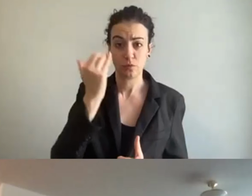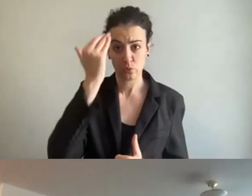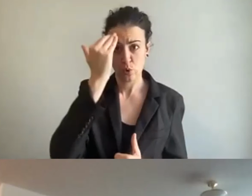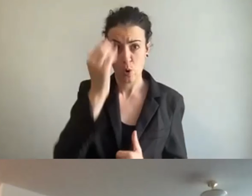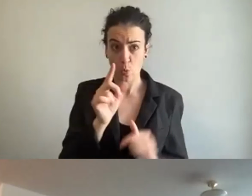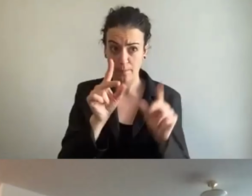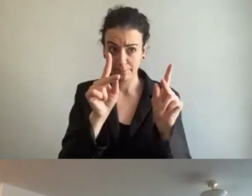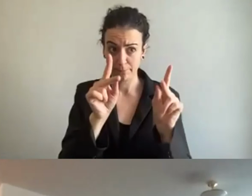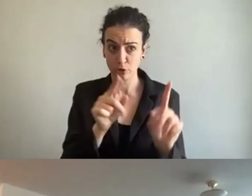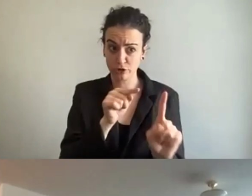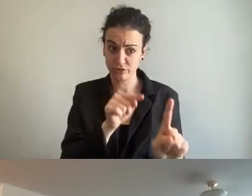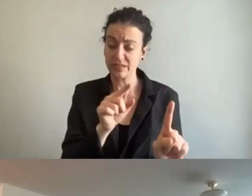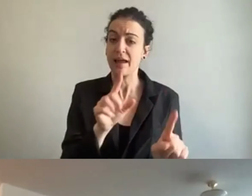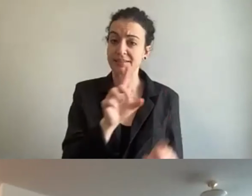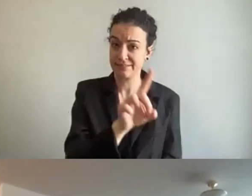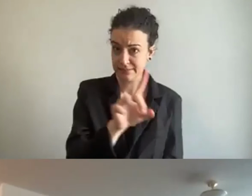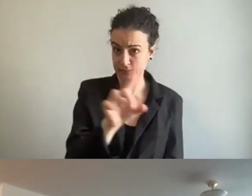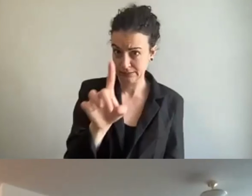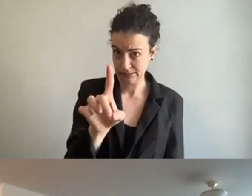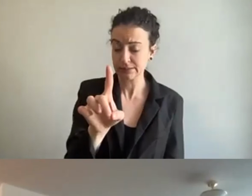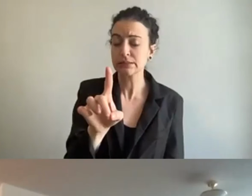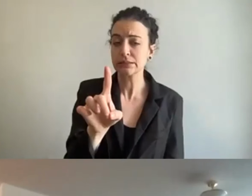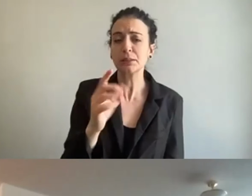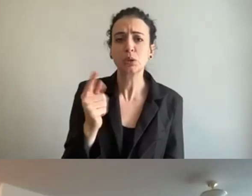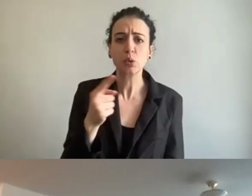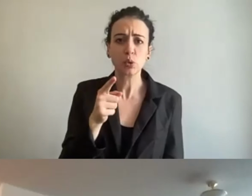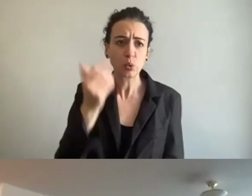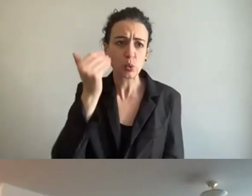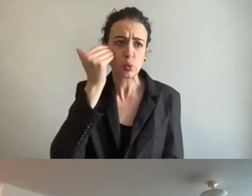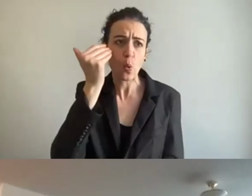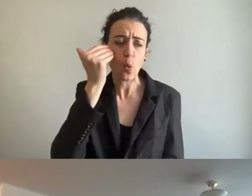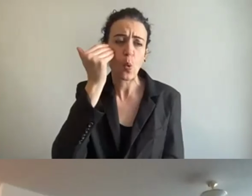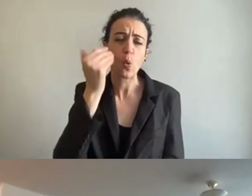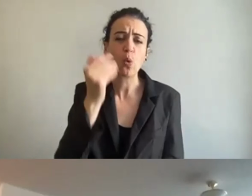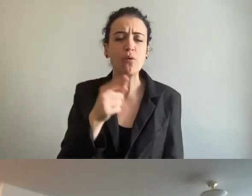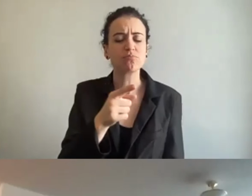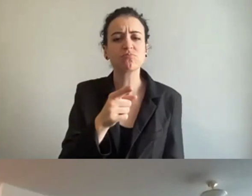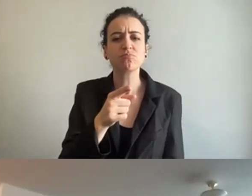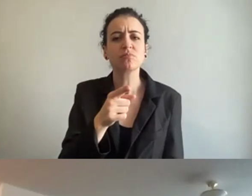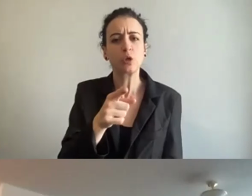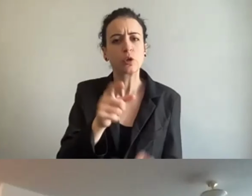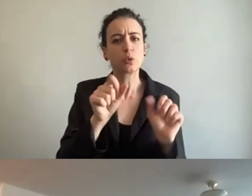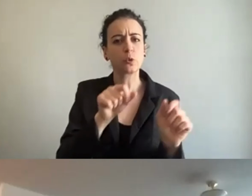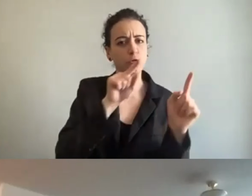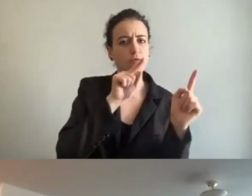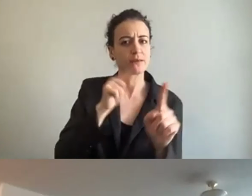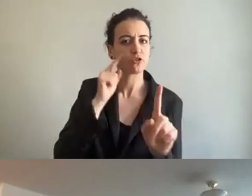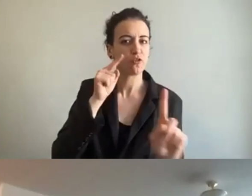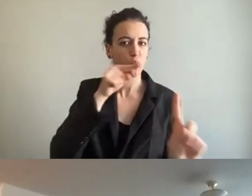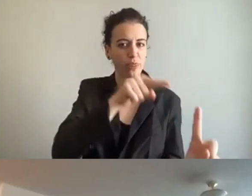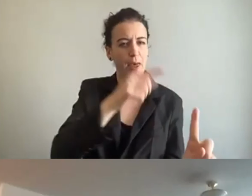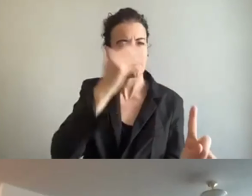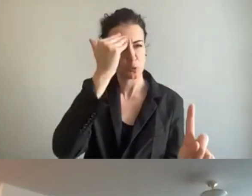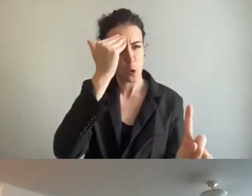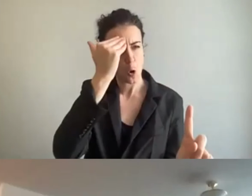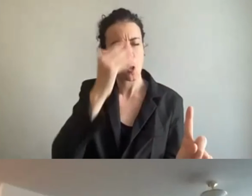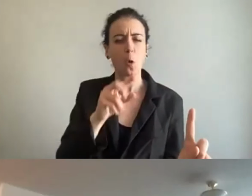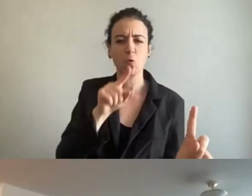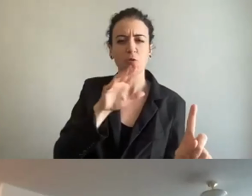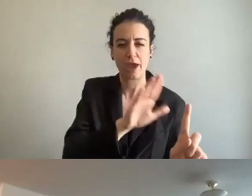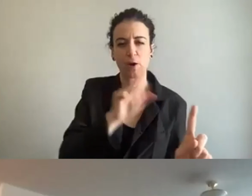have a developmental disability that you feel like you would be providing the answer they would give you. All right.